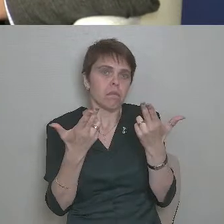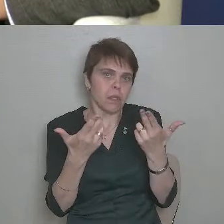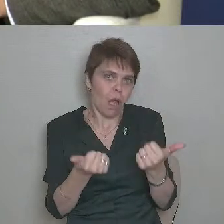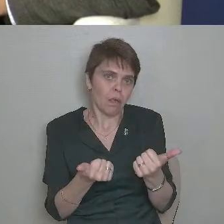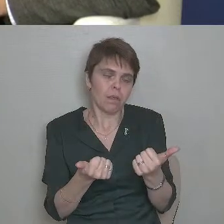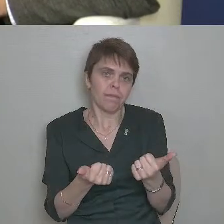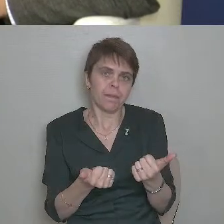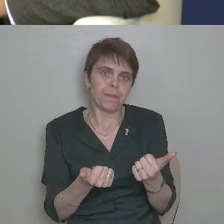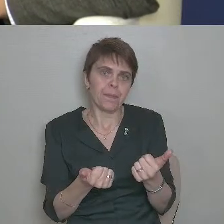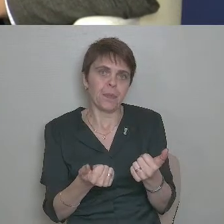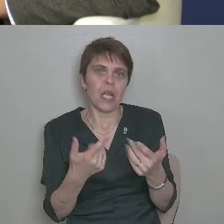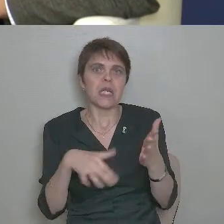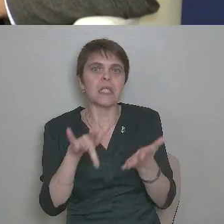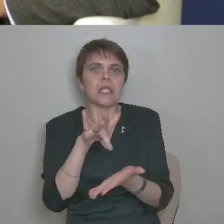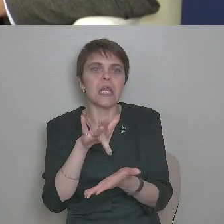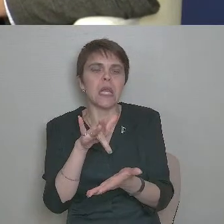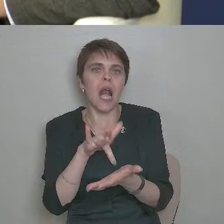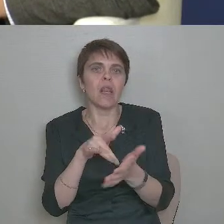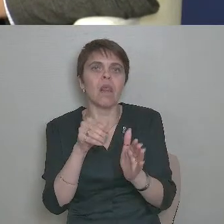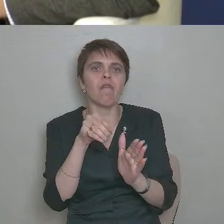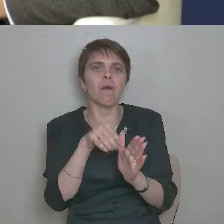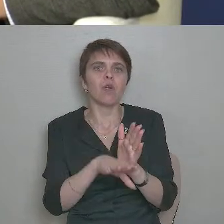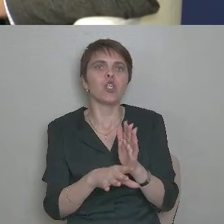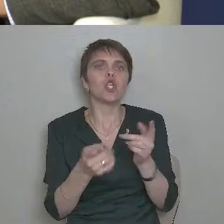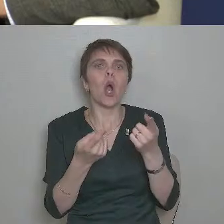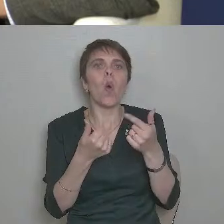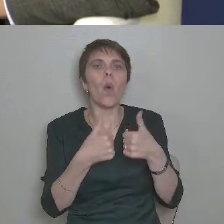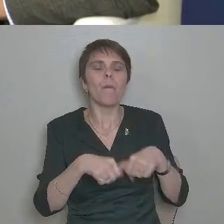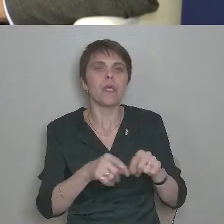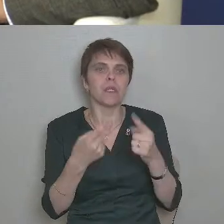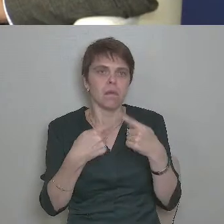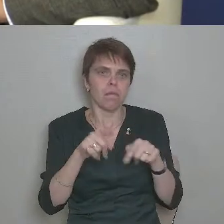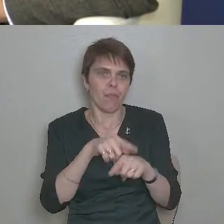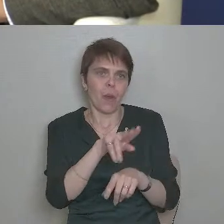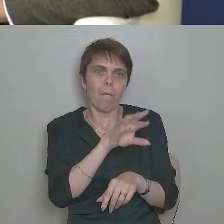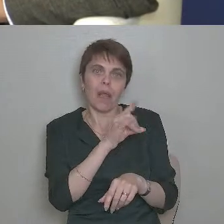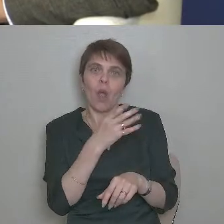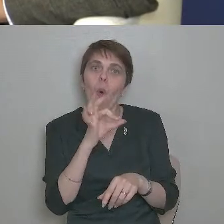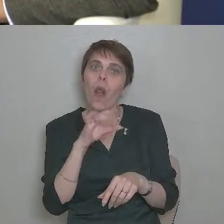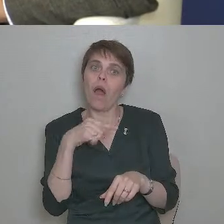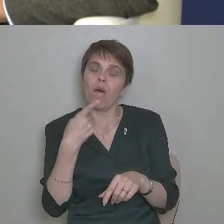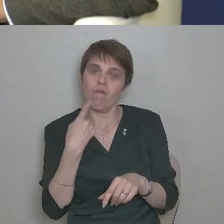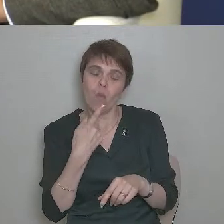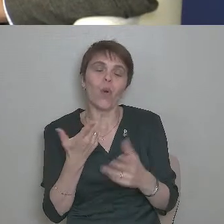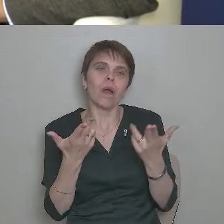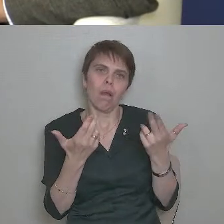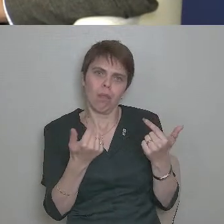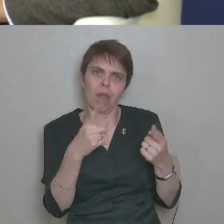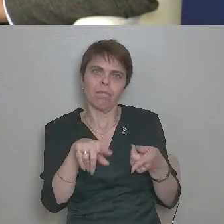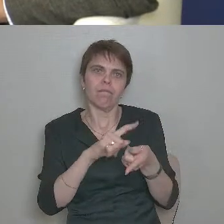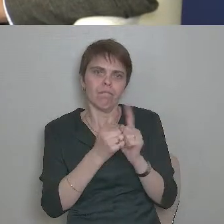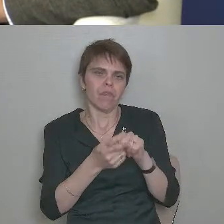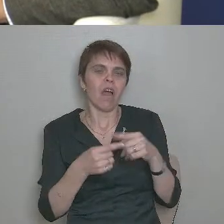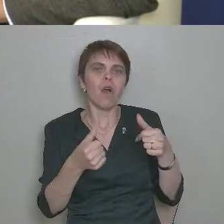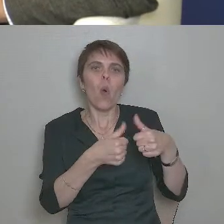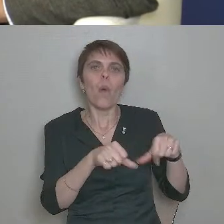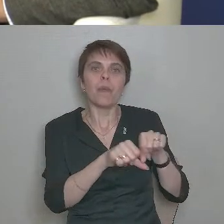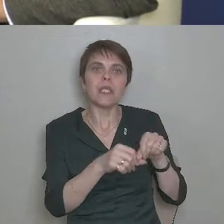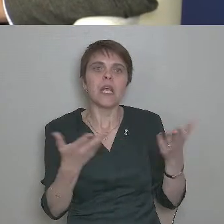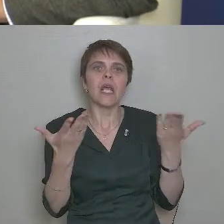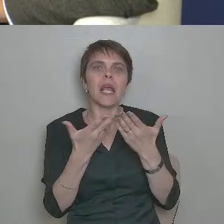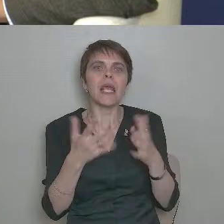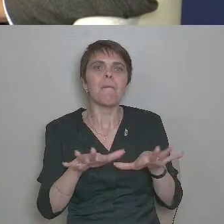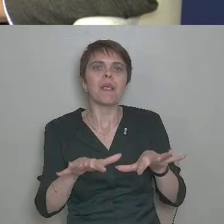registered? Yes, it should be registered, because the CEC faced this problem, and Olga mentioned it. They have